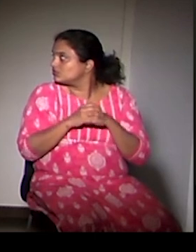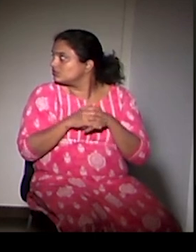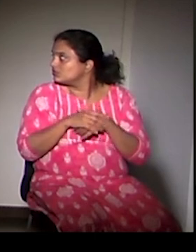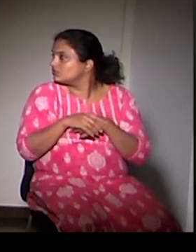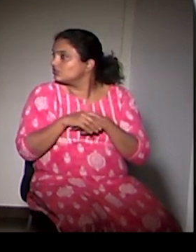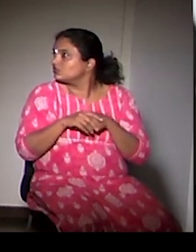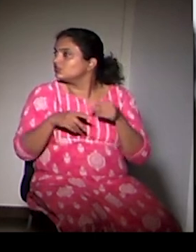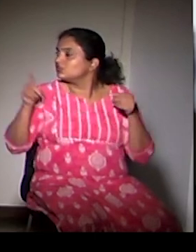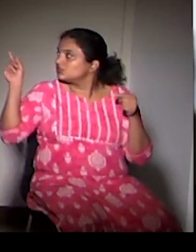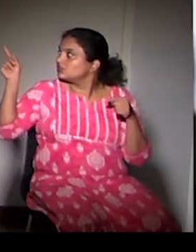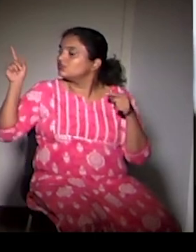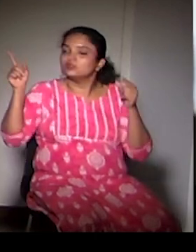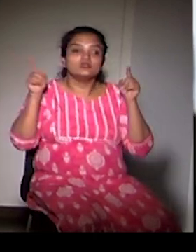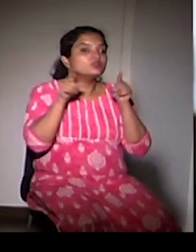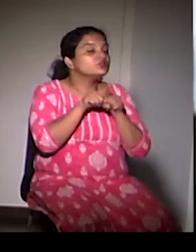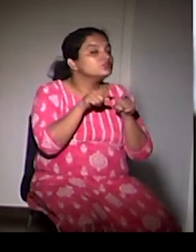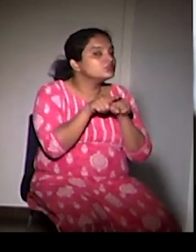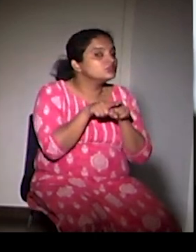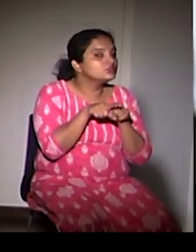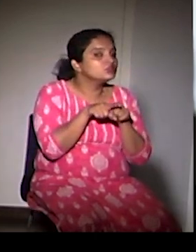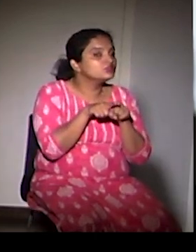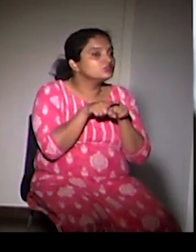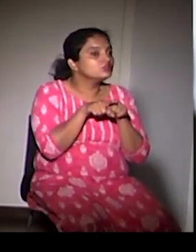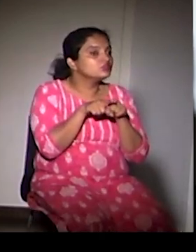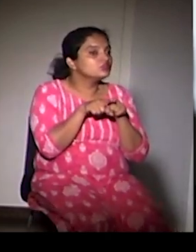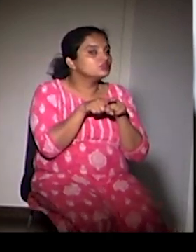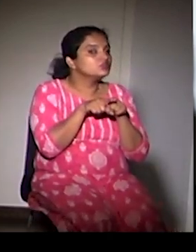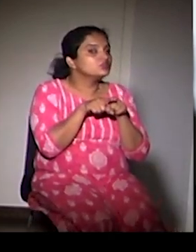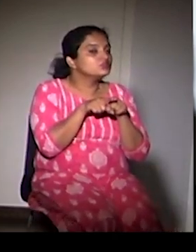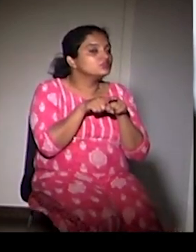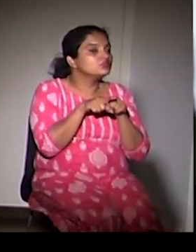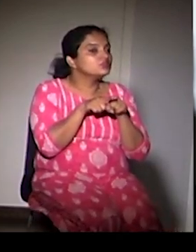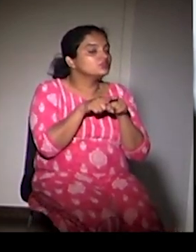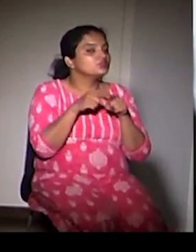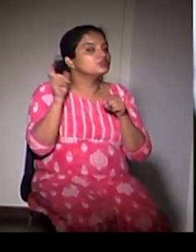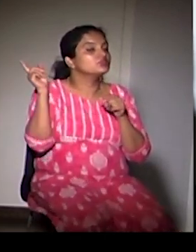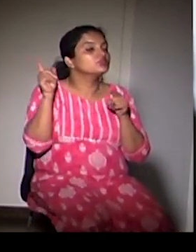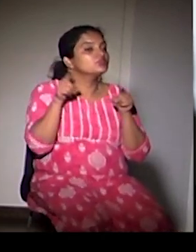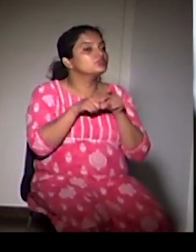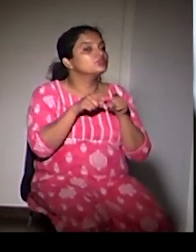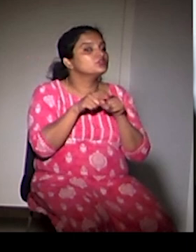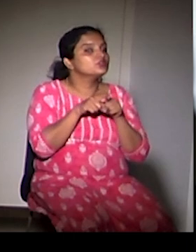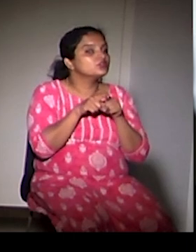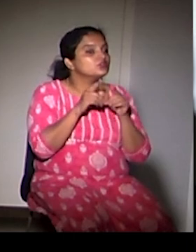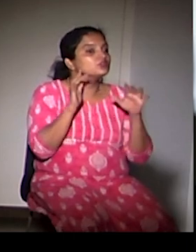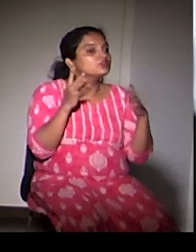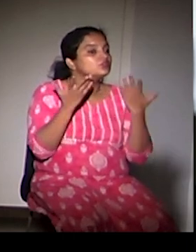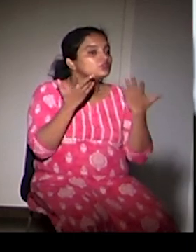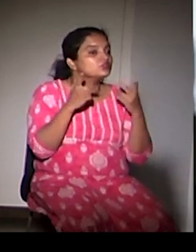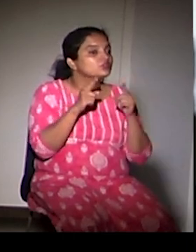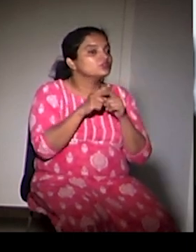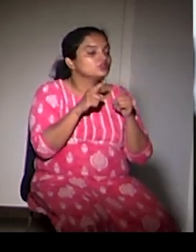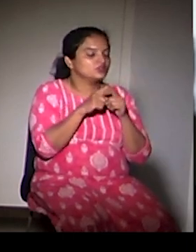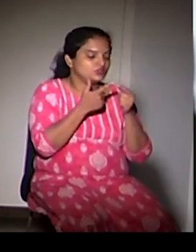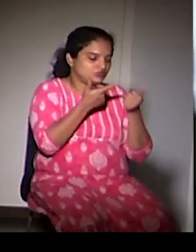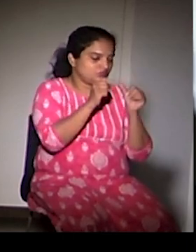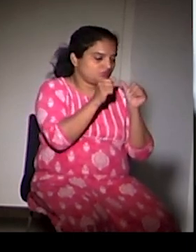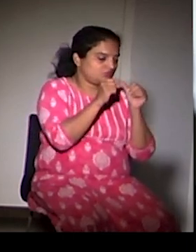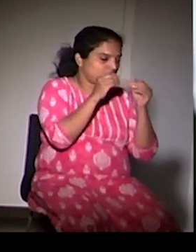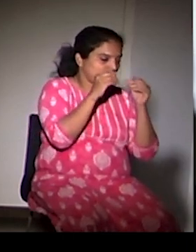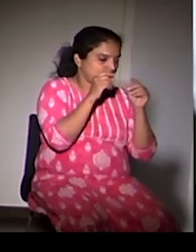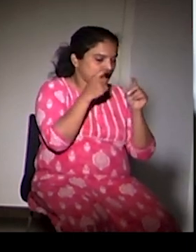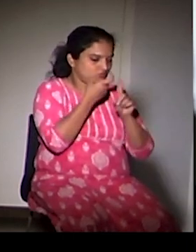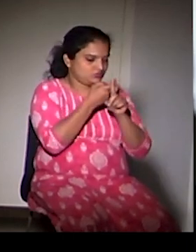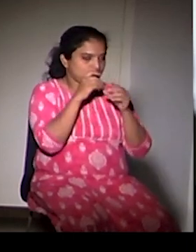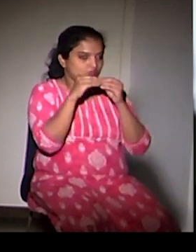this was influenced by probably by the tile work we were just looking at in